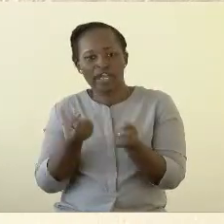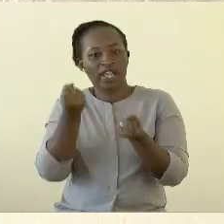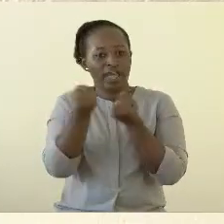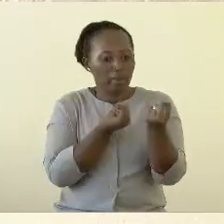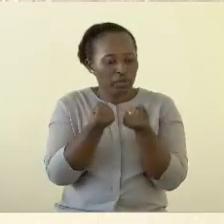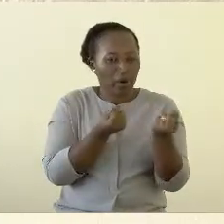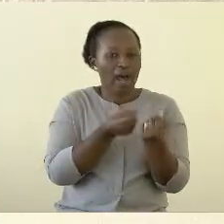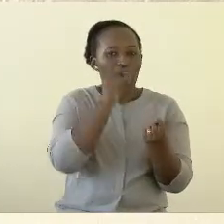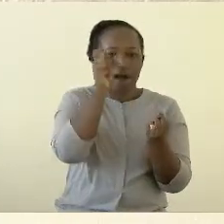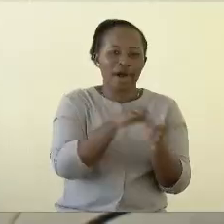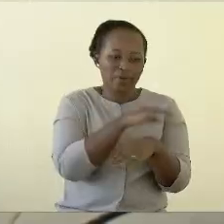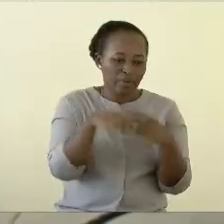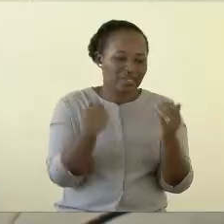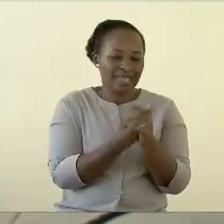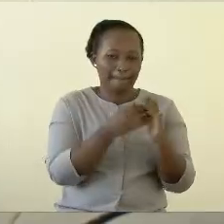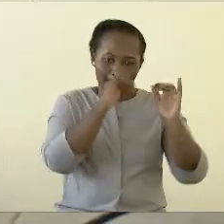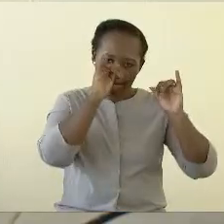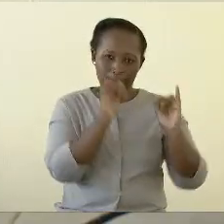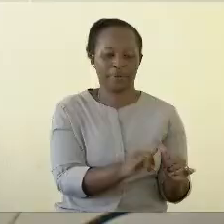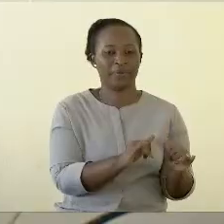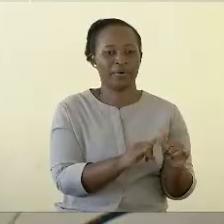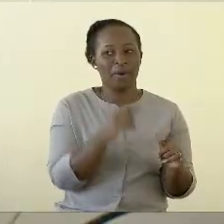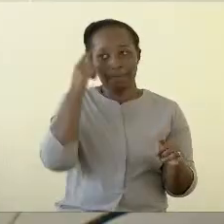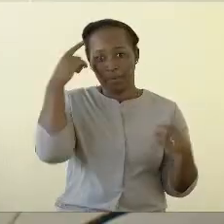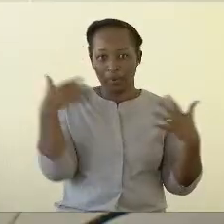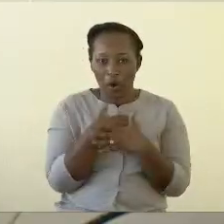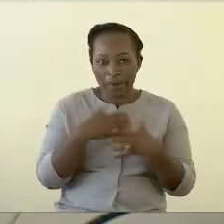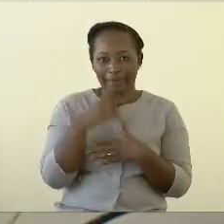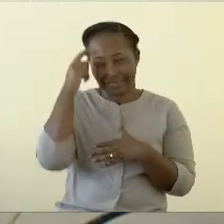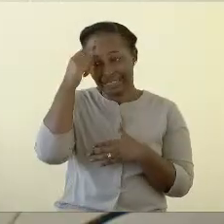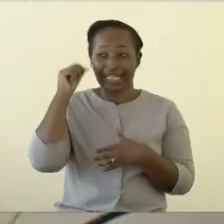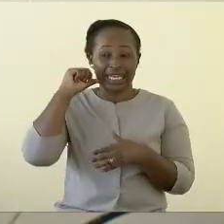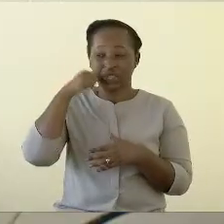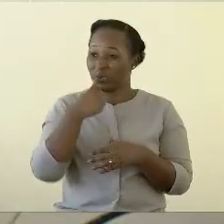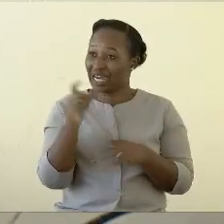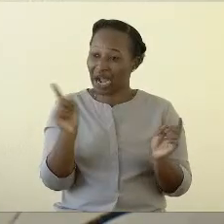were lining up for food like there is no tomorrow, like it's all over.